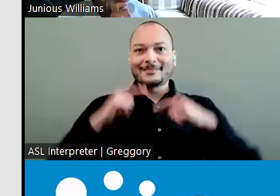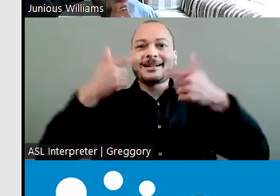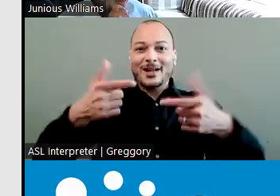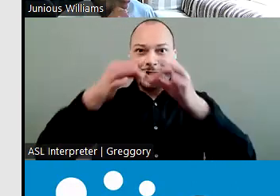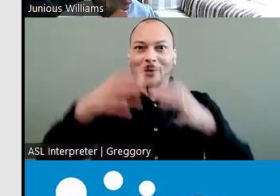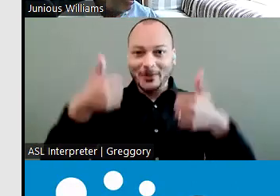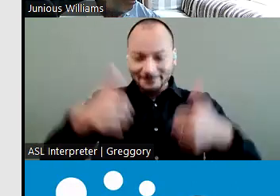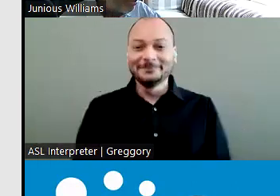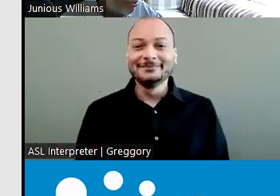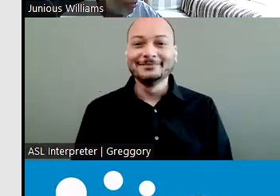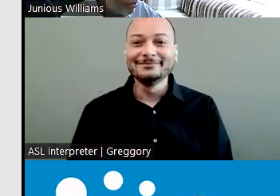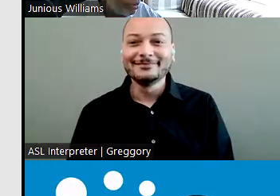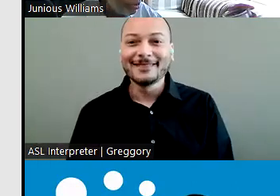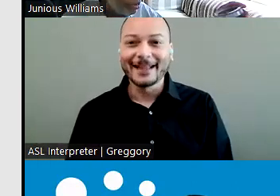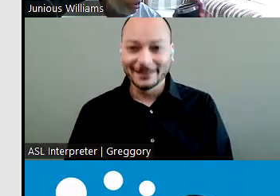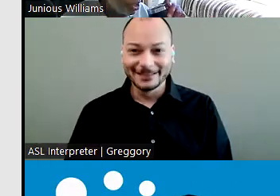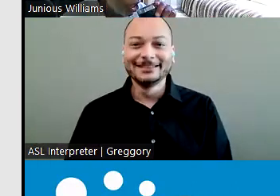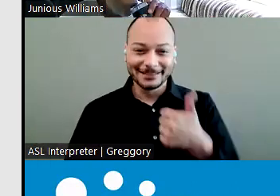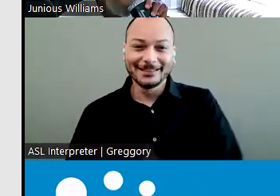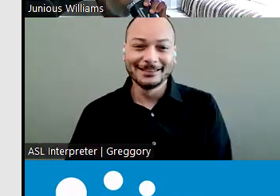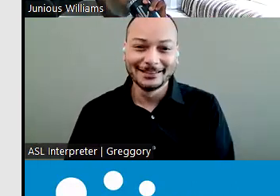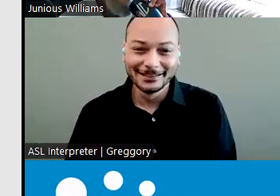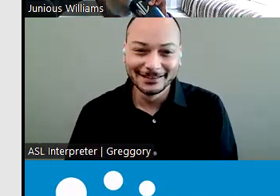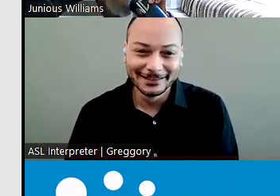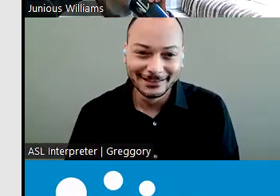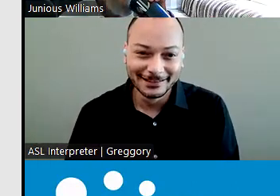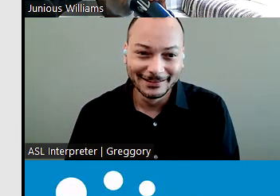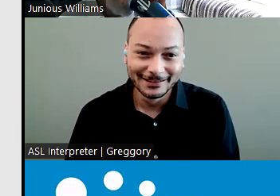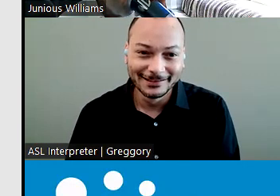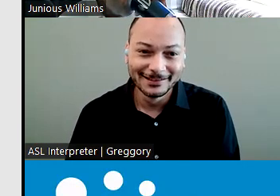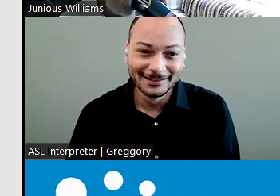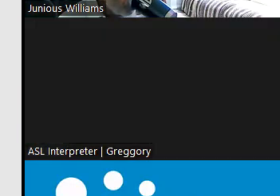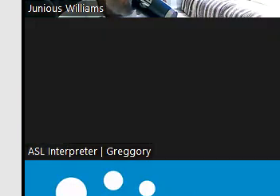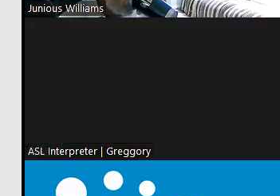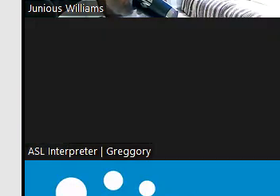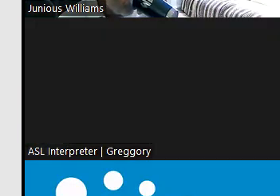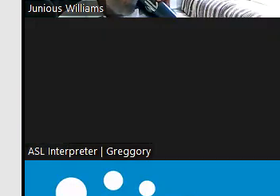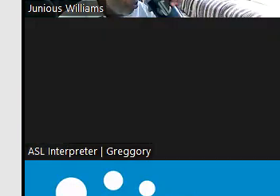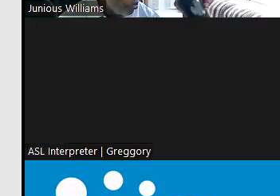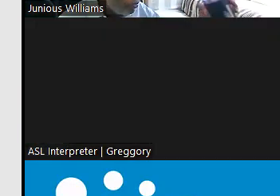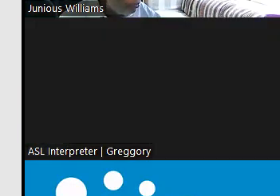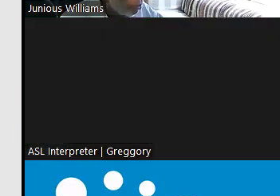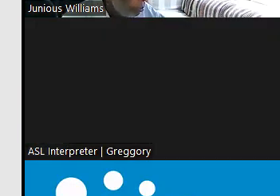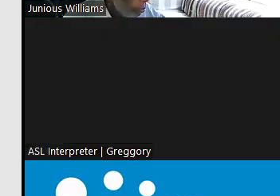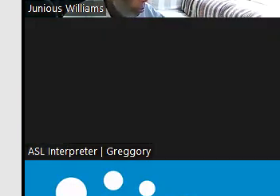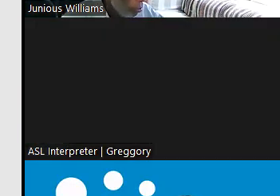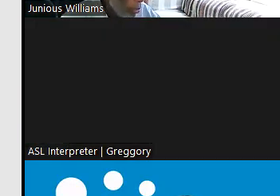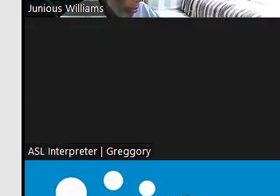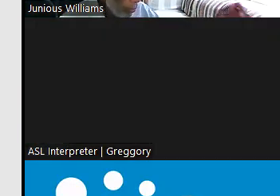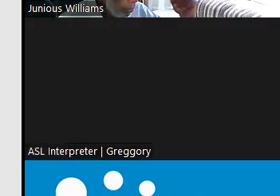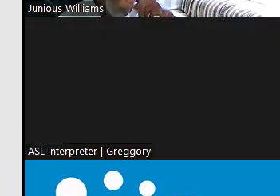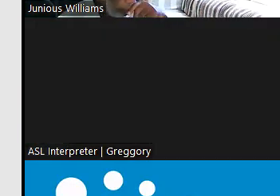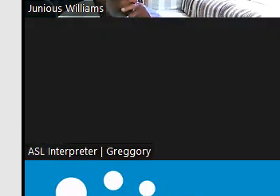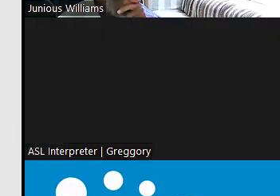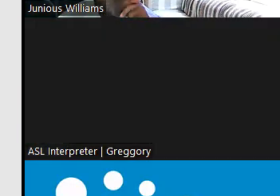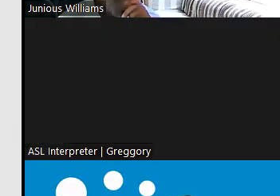saying that. But this is Rachel Kazine. I am with the County of Riverside with Public Social